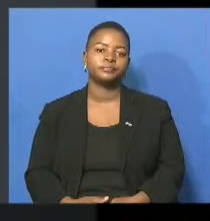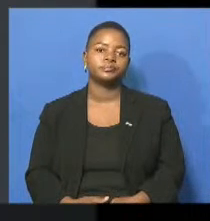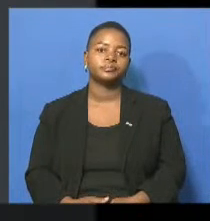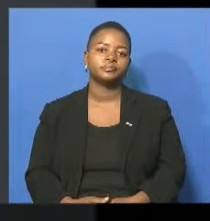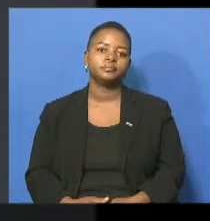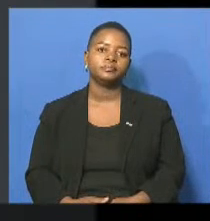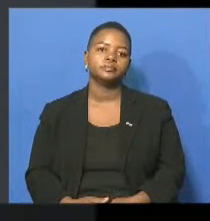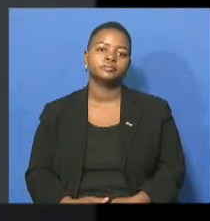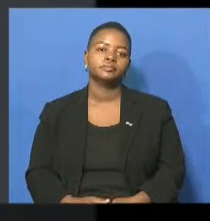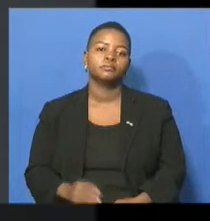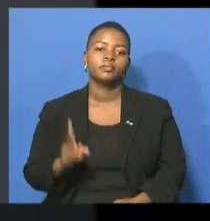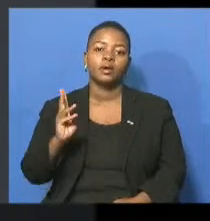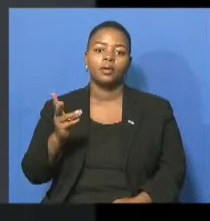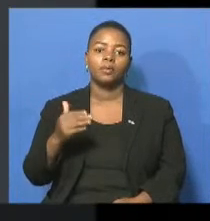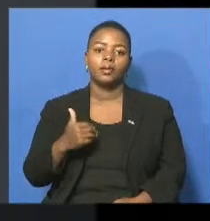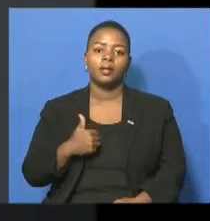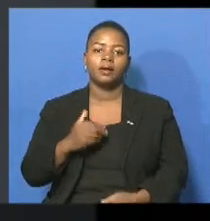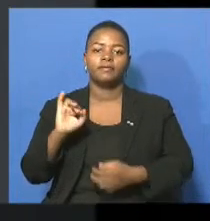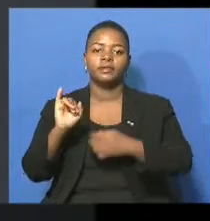there will be an introduction.